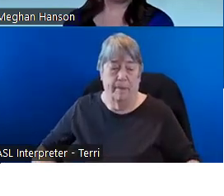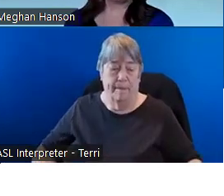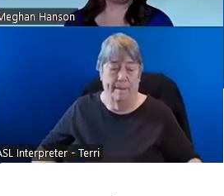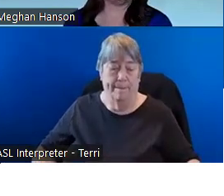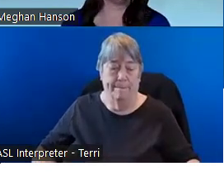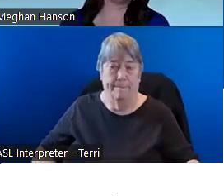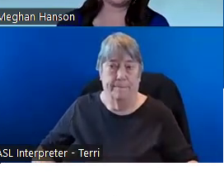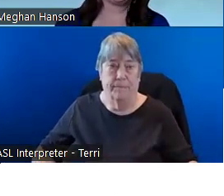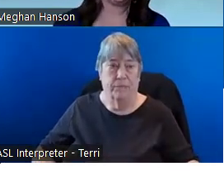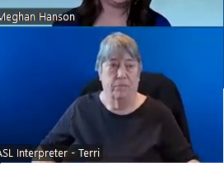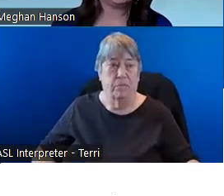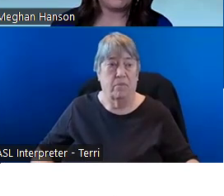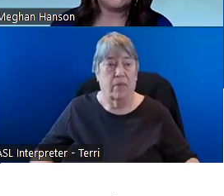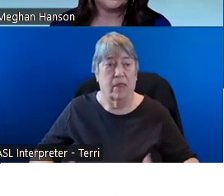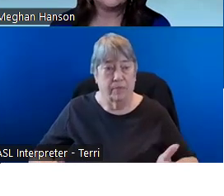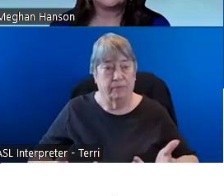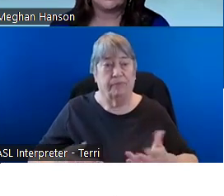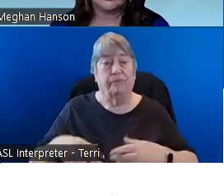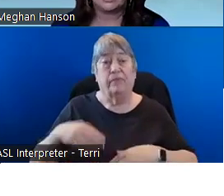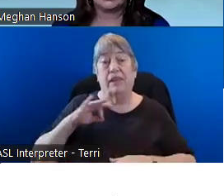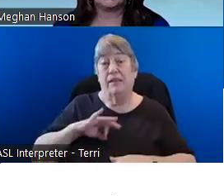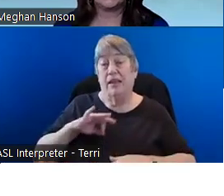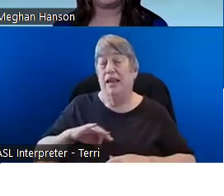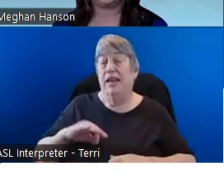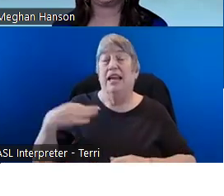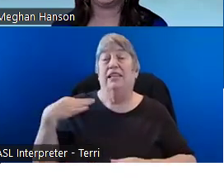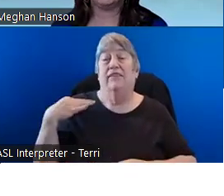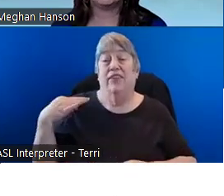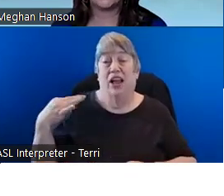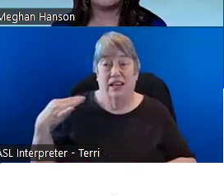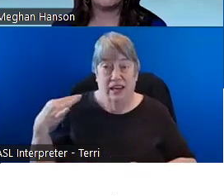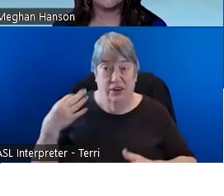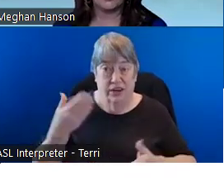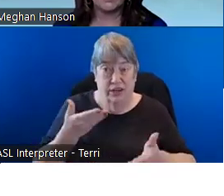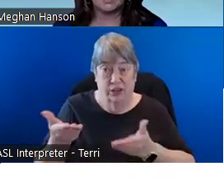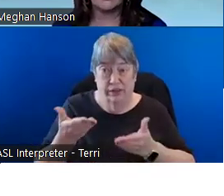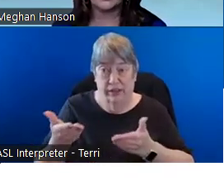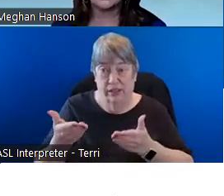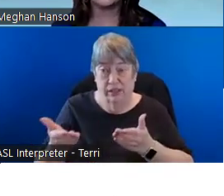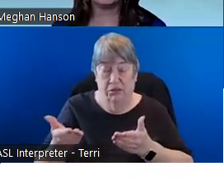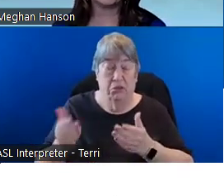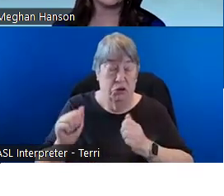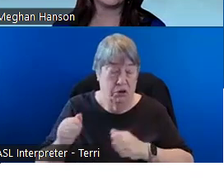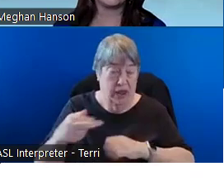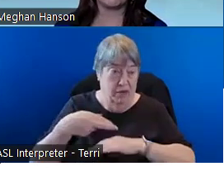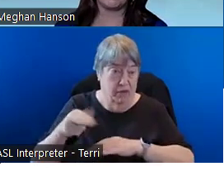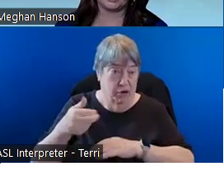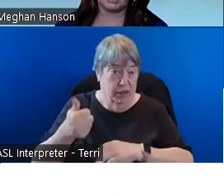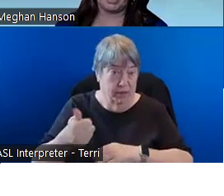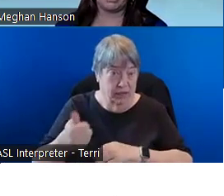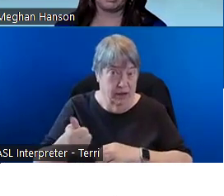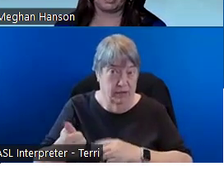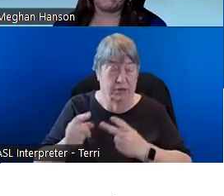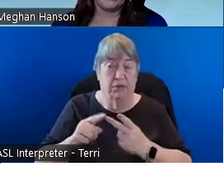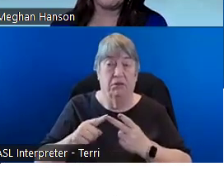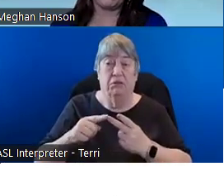Because some of the benefits is that it is a voluntary service. I talked a little bit about that. So individuals can refer themselves and they can choose whether or not they're going to